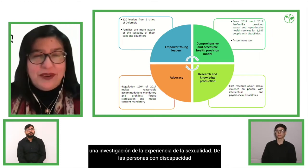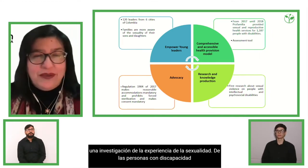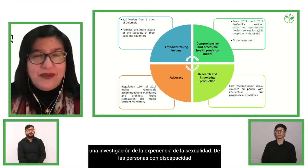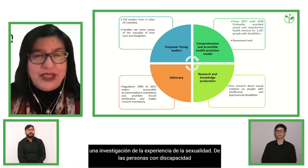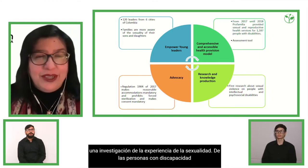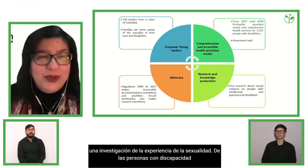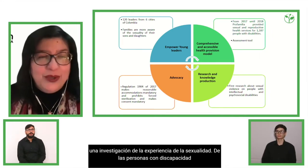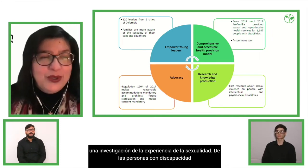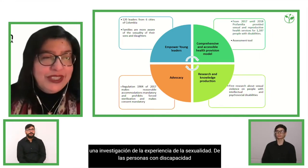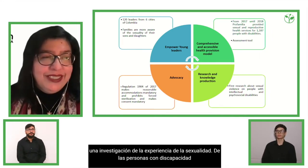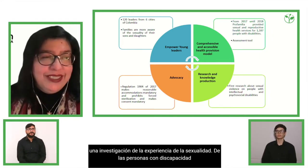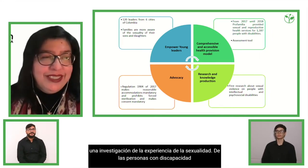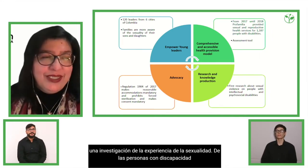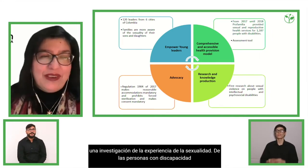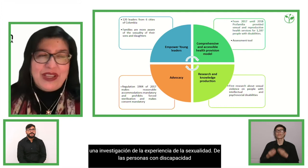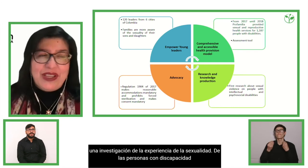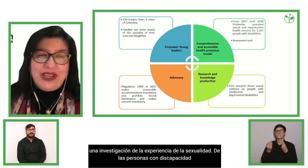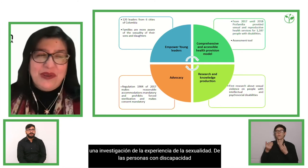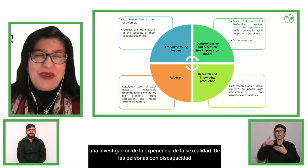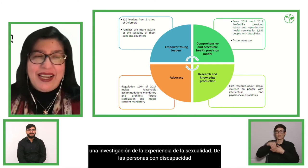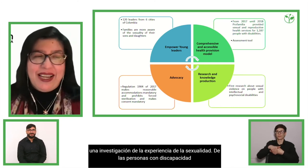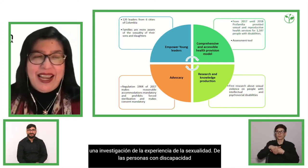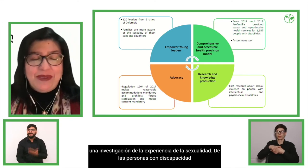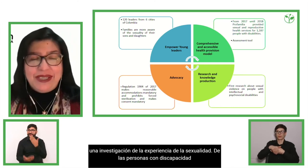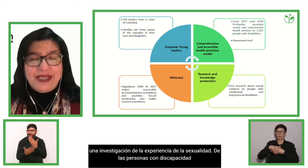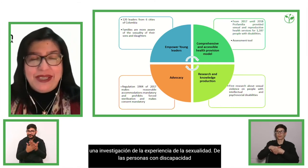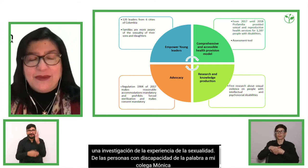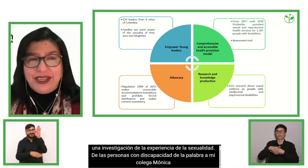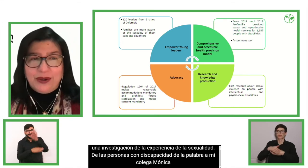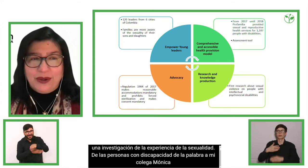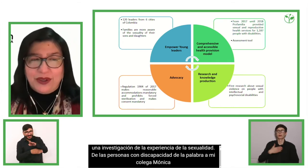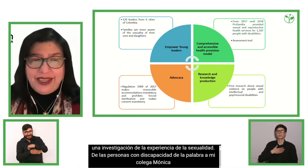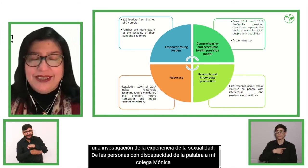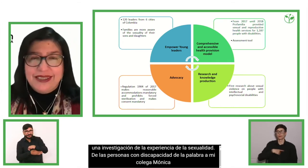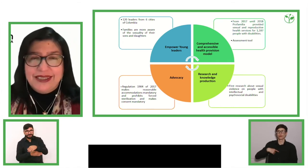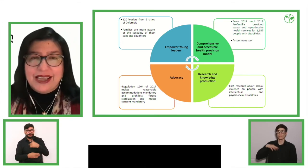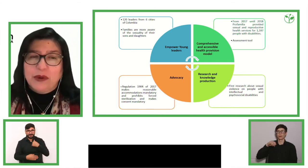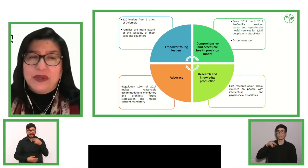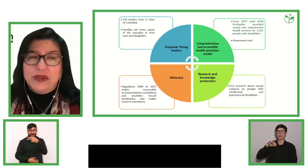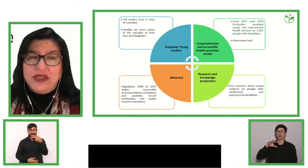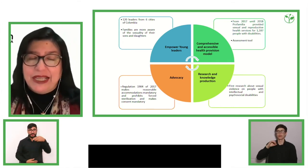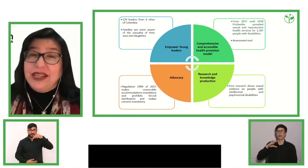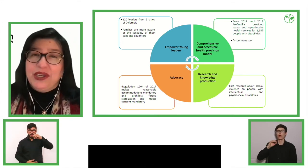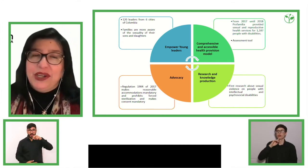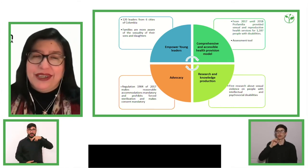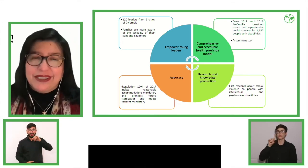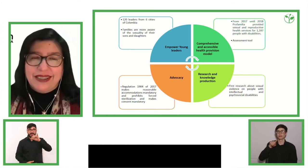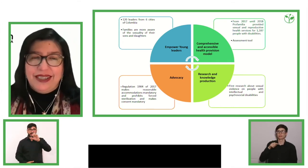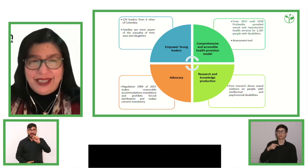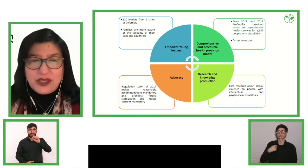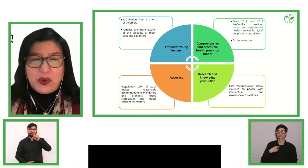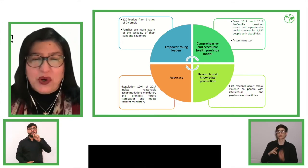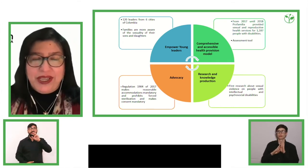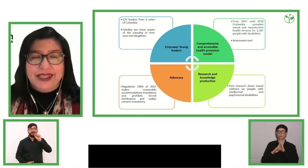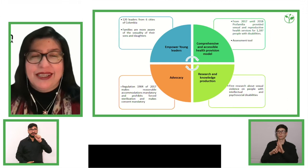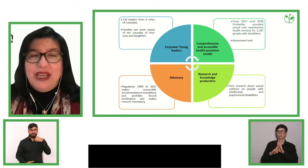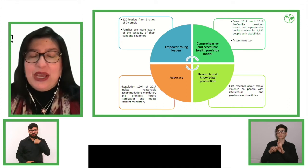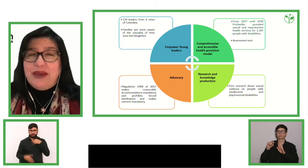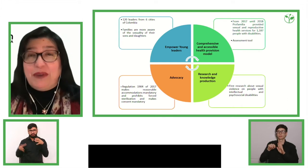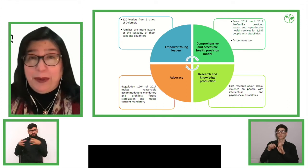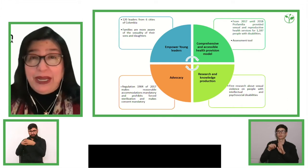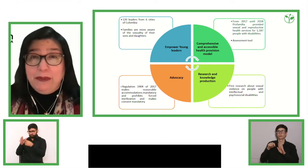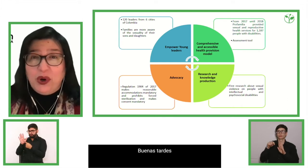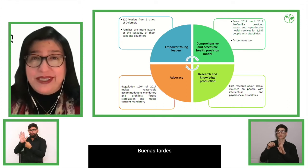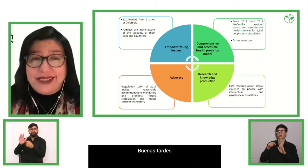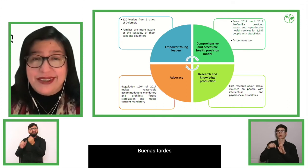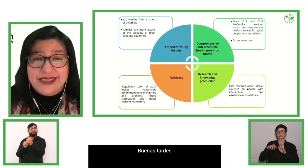Good afternoon. Buenas tardes. Good afternoon. My name is Mónica Cortés. I am representing peers in this project,